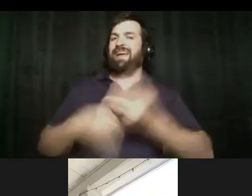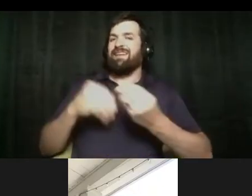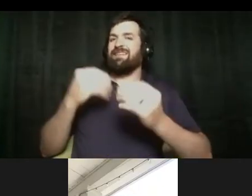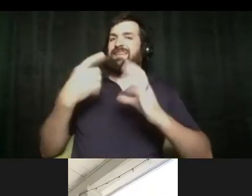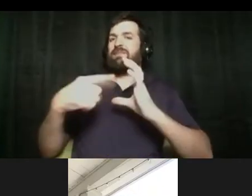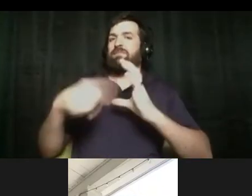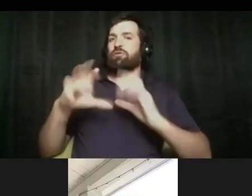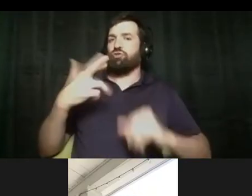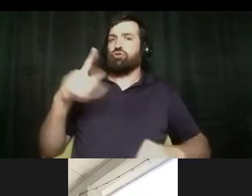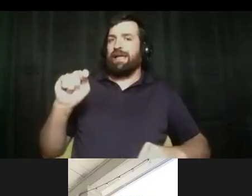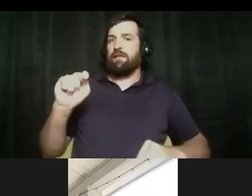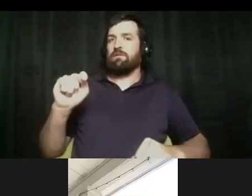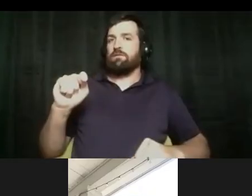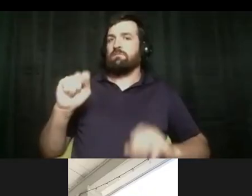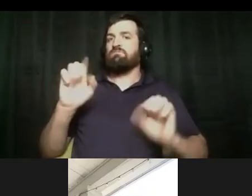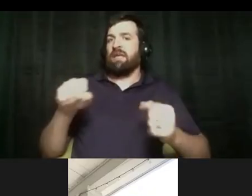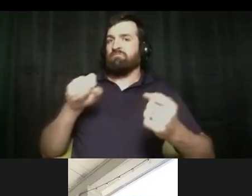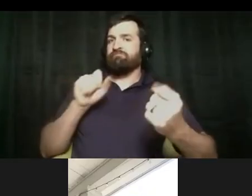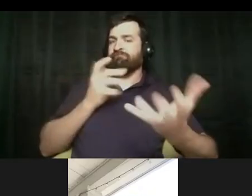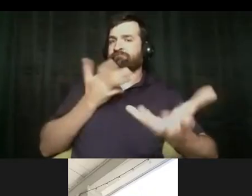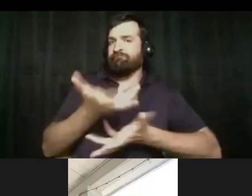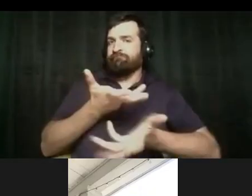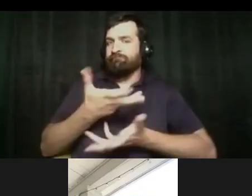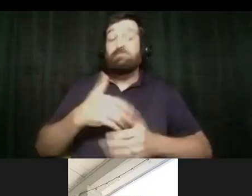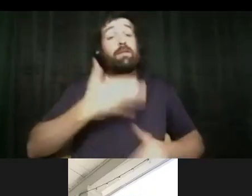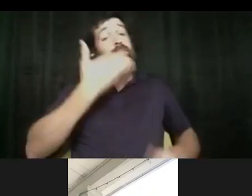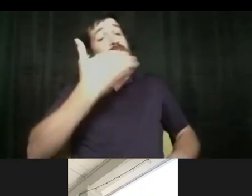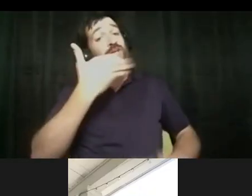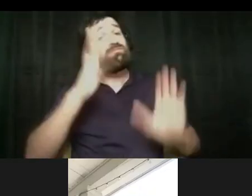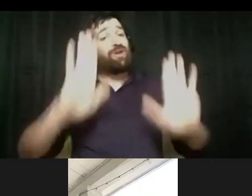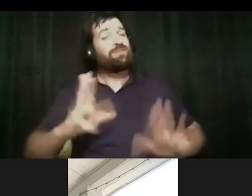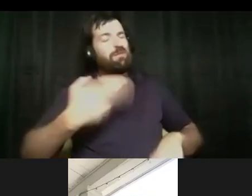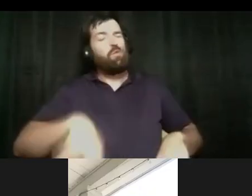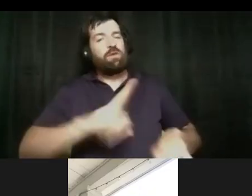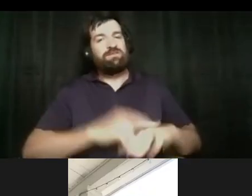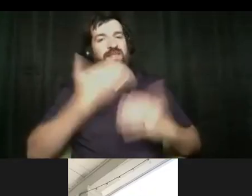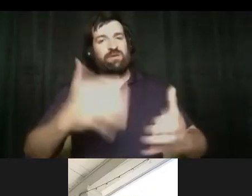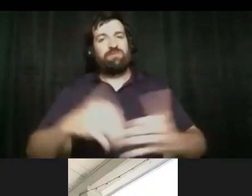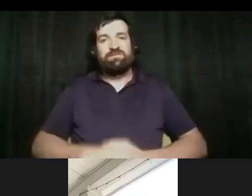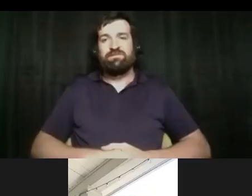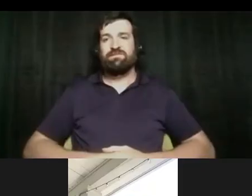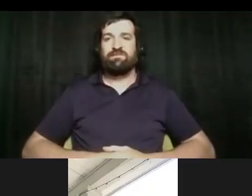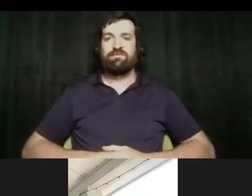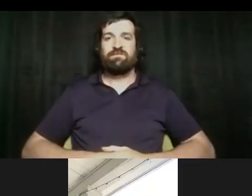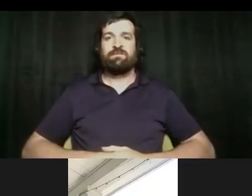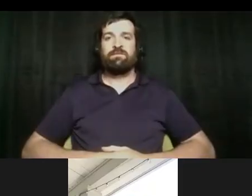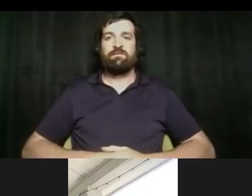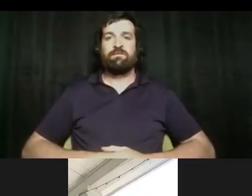just send that to you. Awesome. Awesome. Thank you. Thank Of you. course. Thank you. Great.